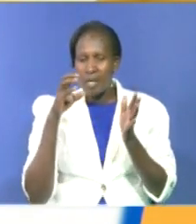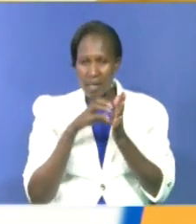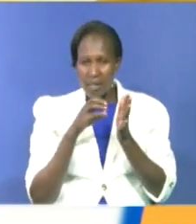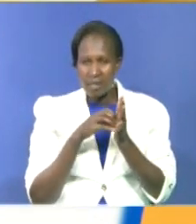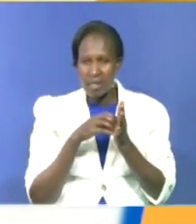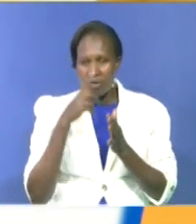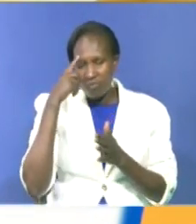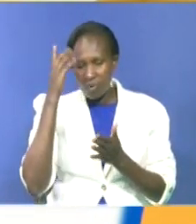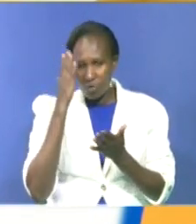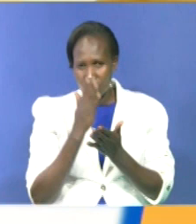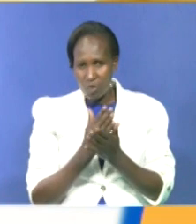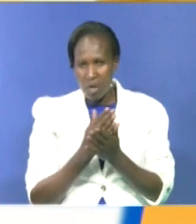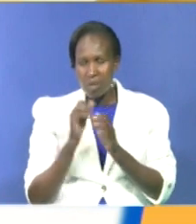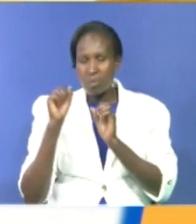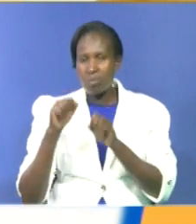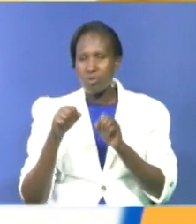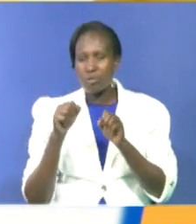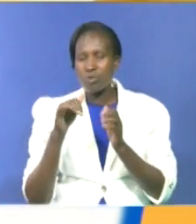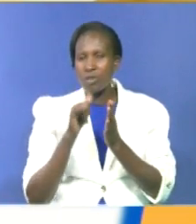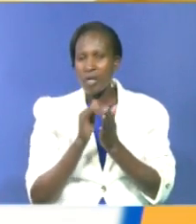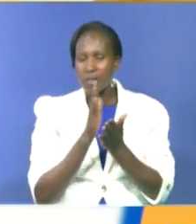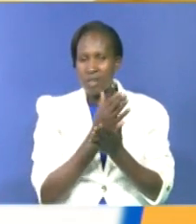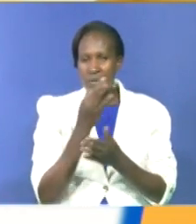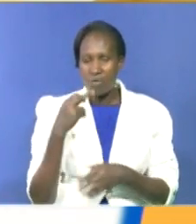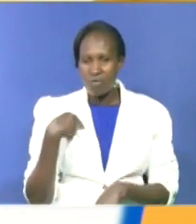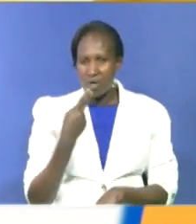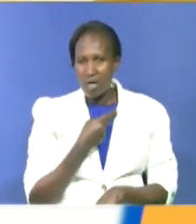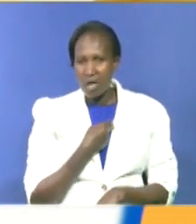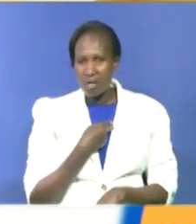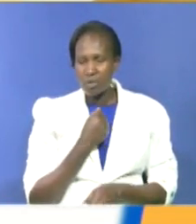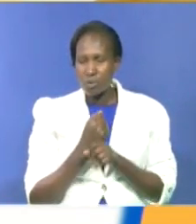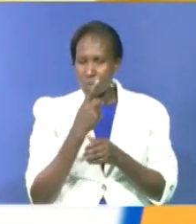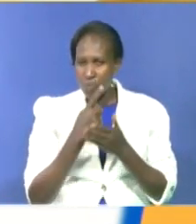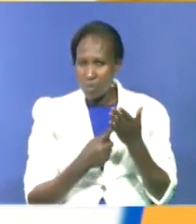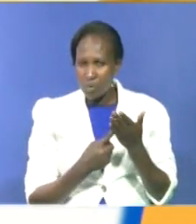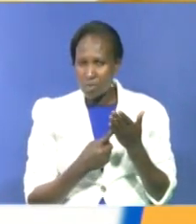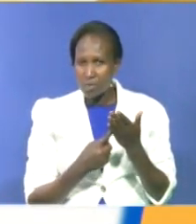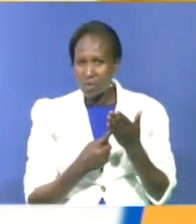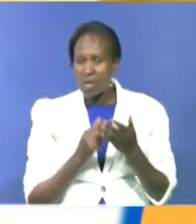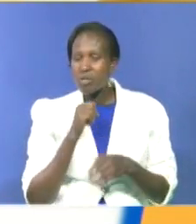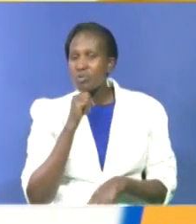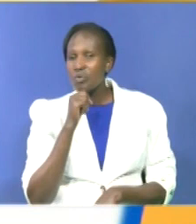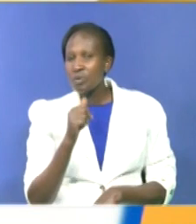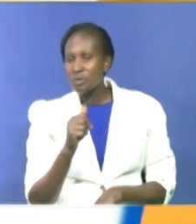sure it is possible that there are somebody has killed someone in circumstances that are not